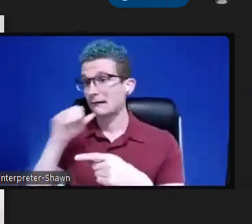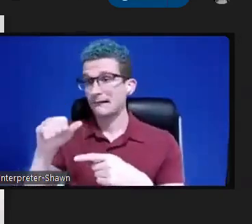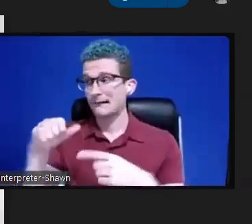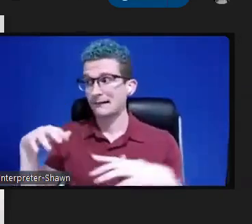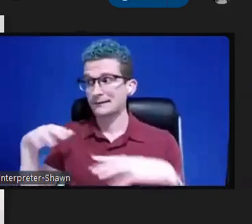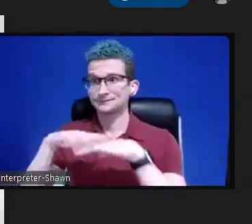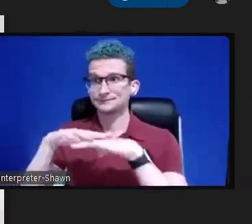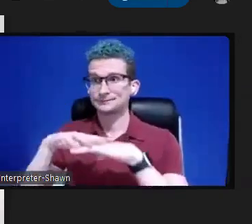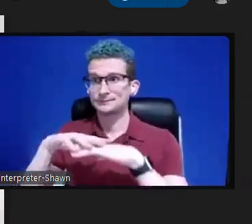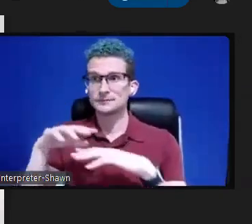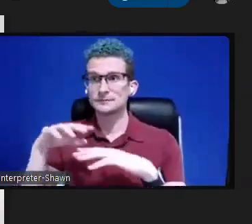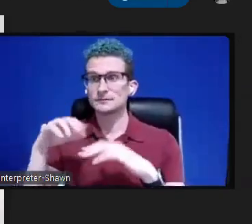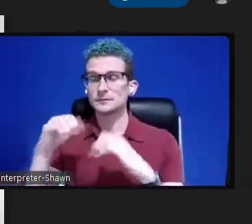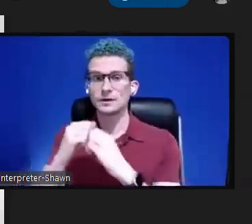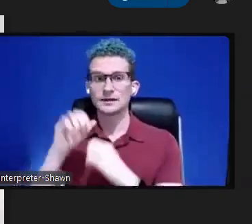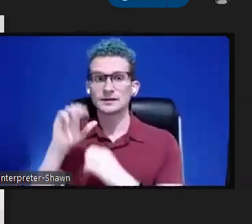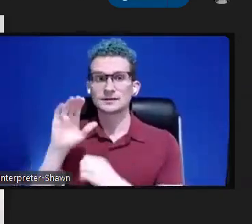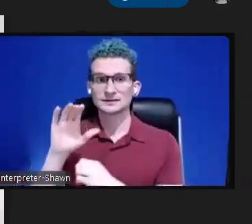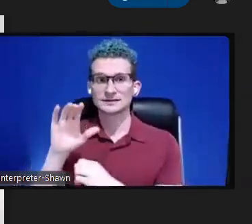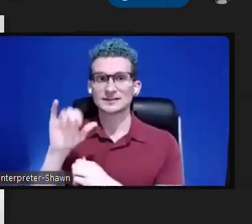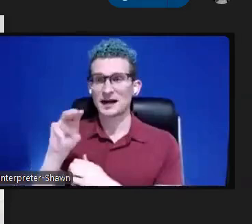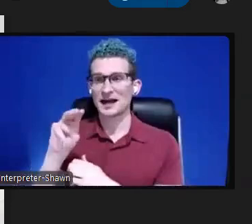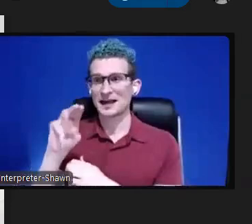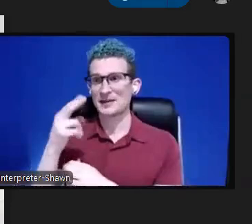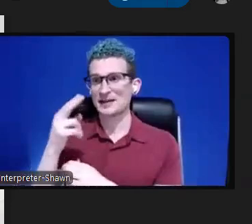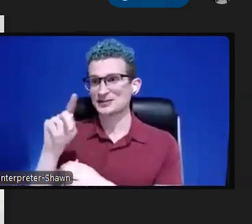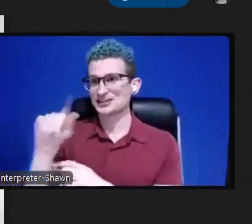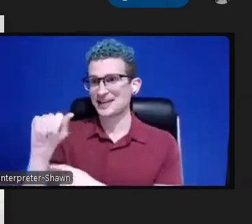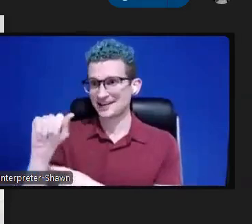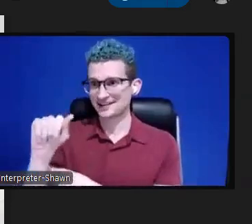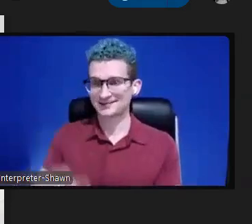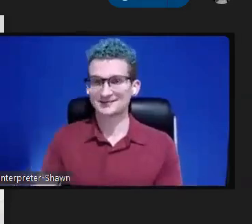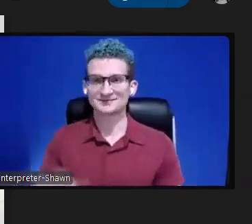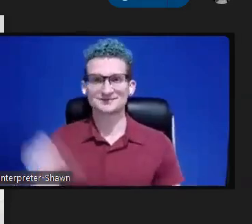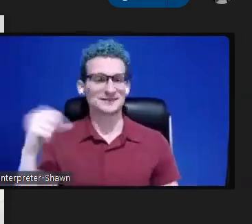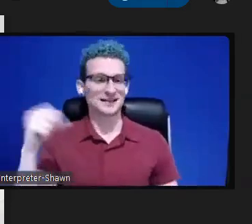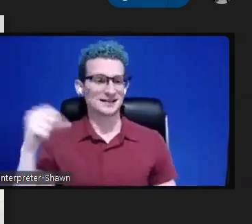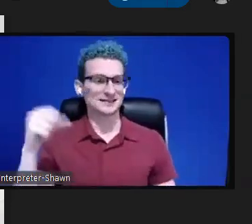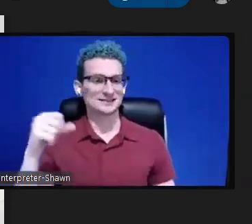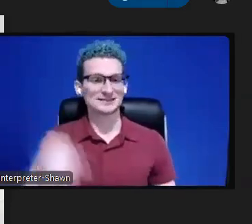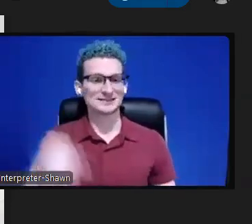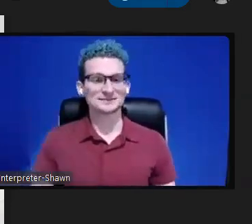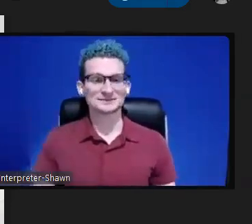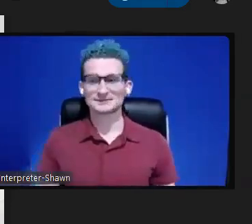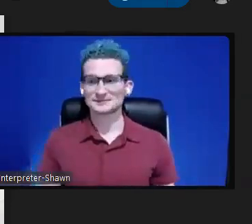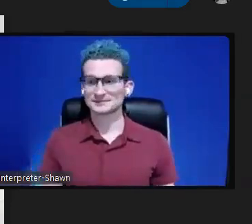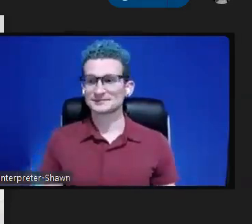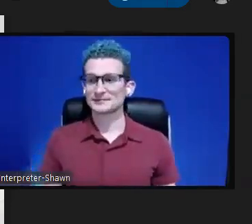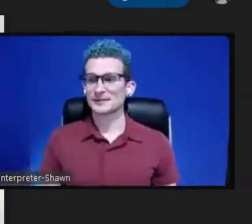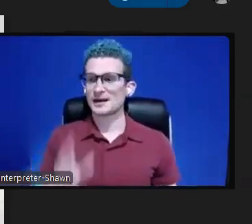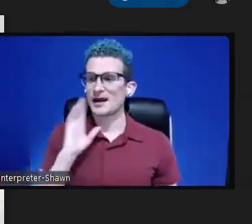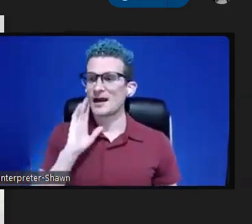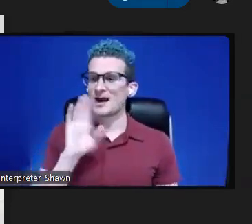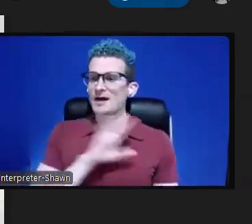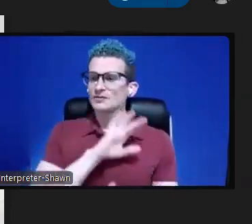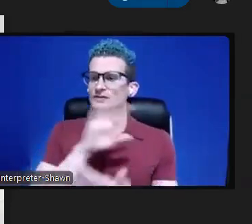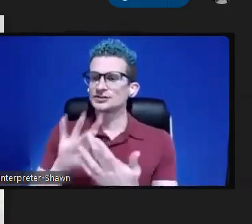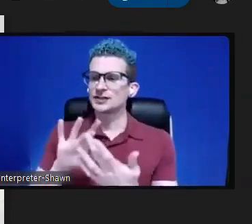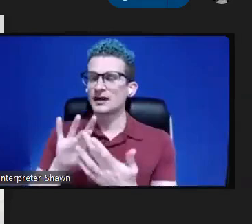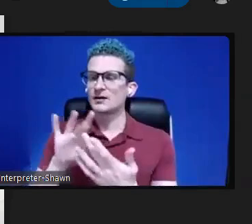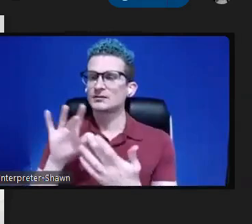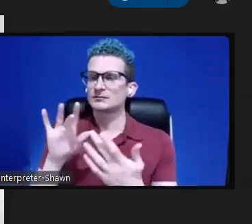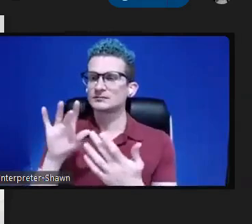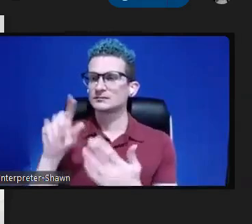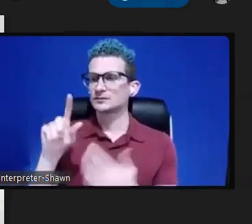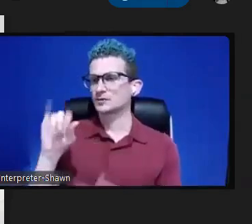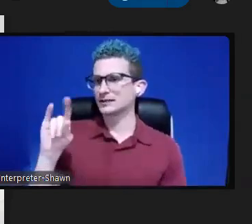CYMHT or CYMHTA. Yes. I will reach out to Lindsay Edwards for specifics on this, but